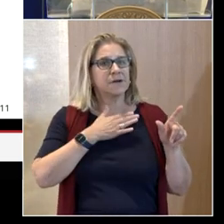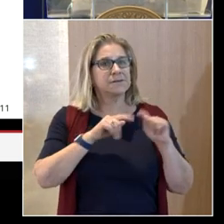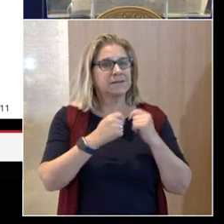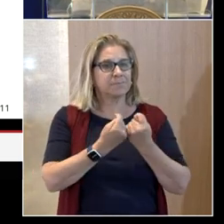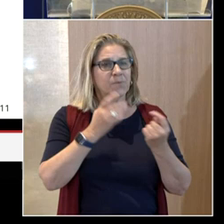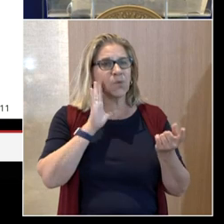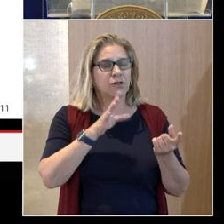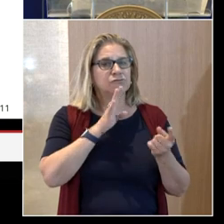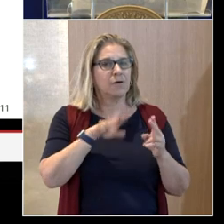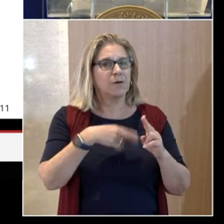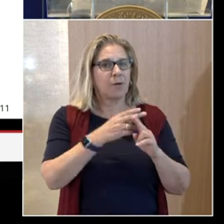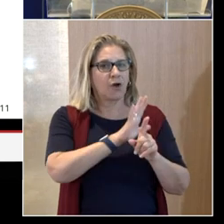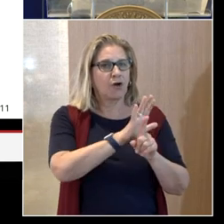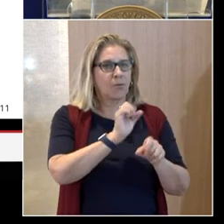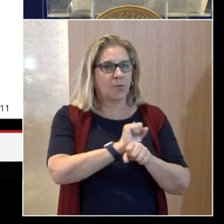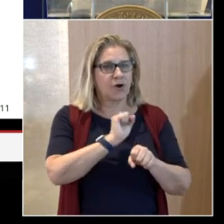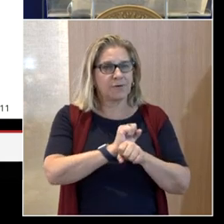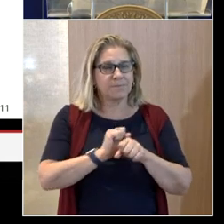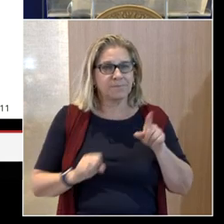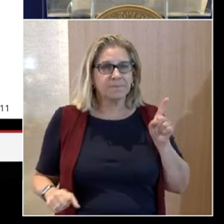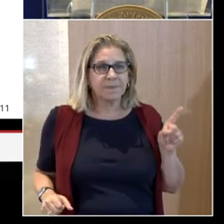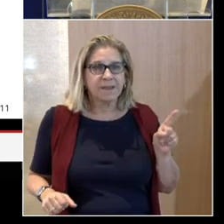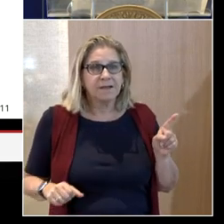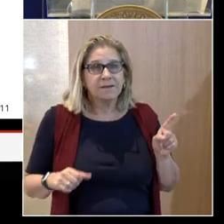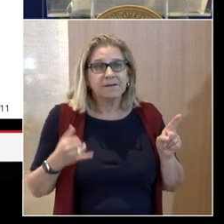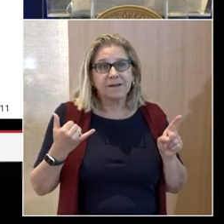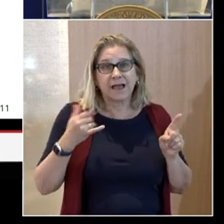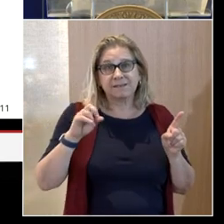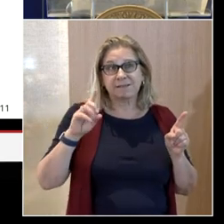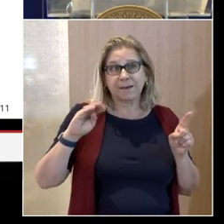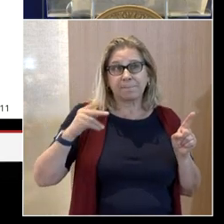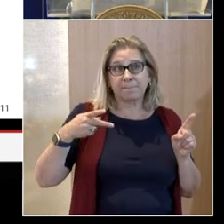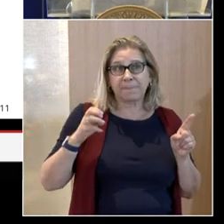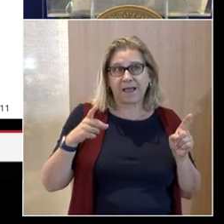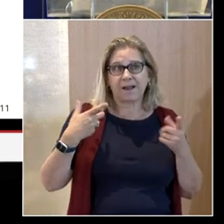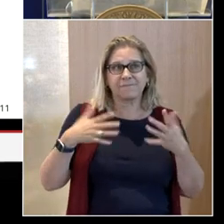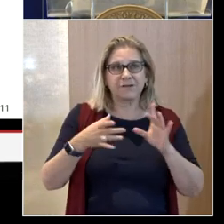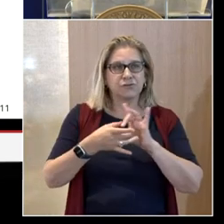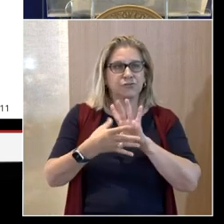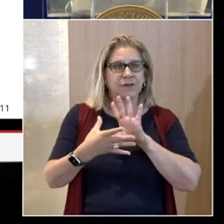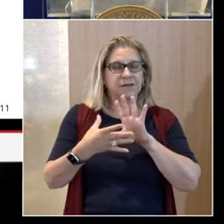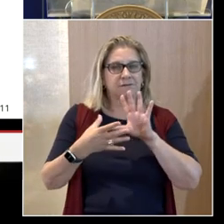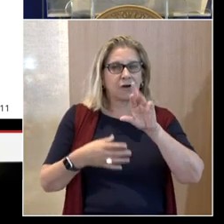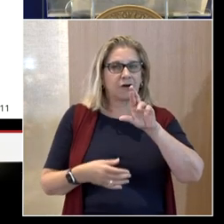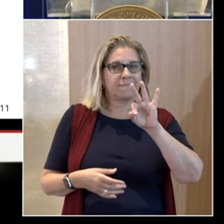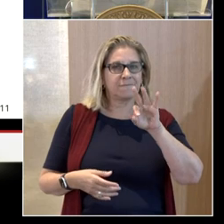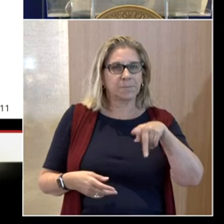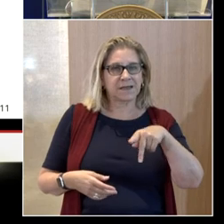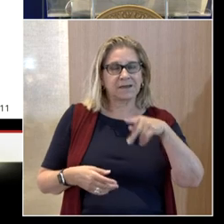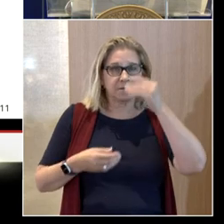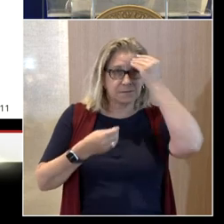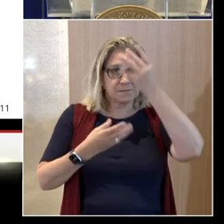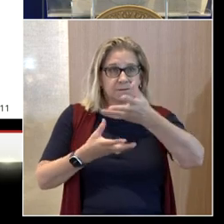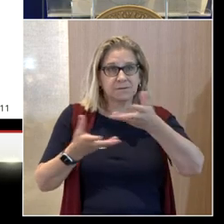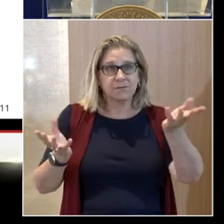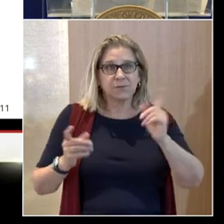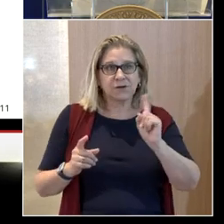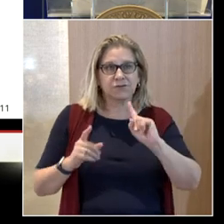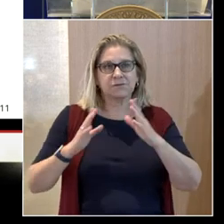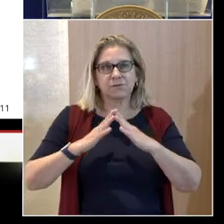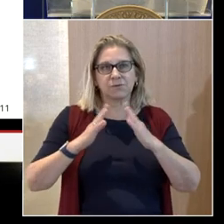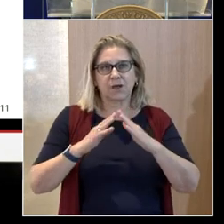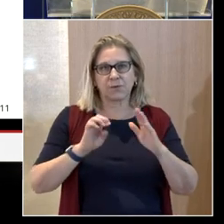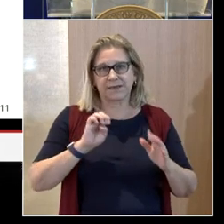And today, DEMPED released the RFP for Engine 3, located in Downtown East. We